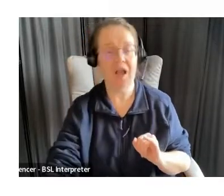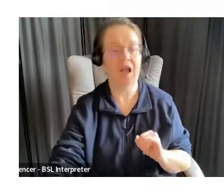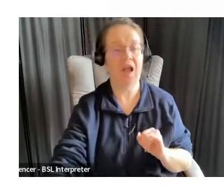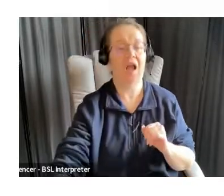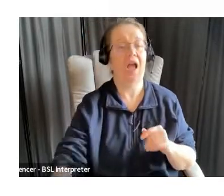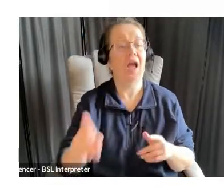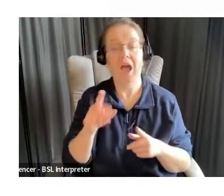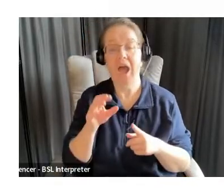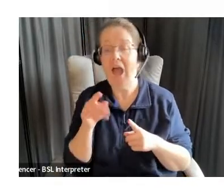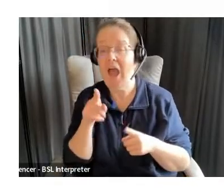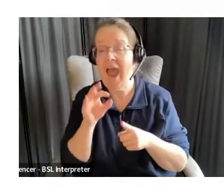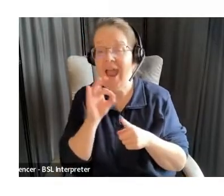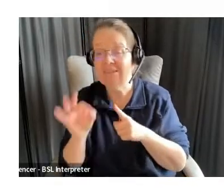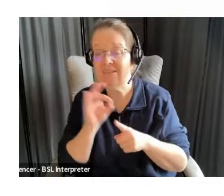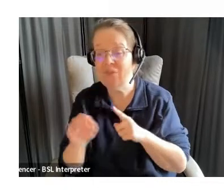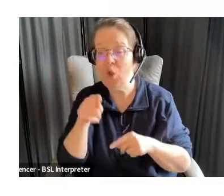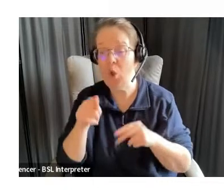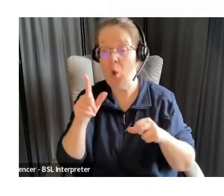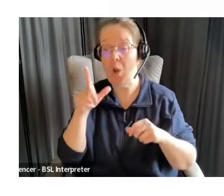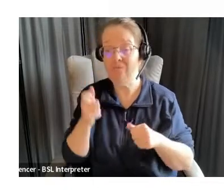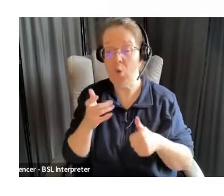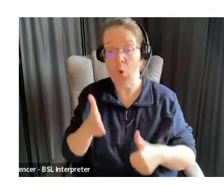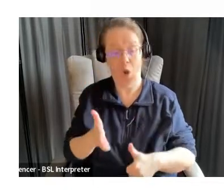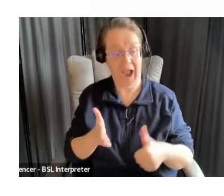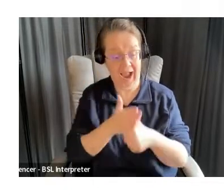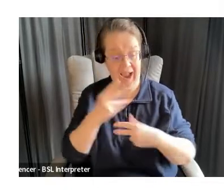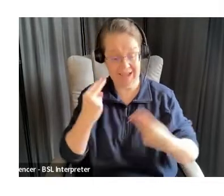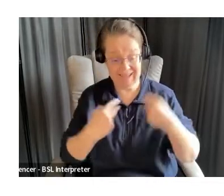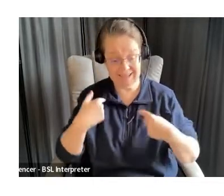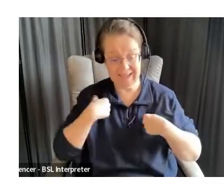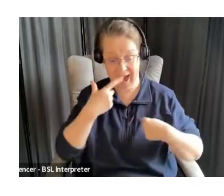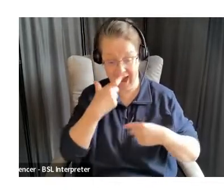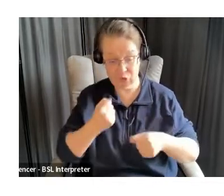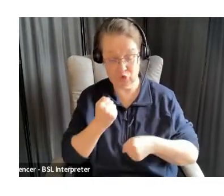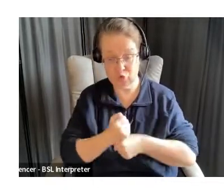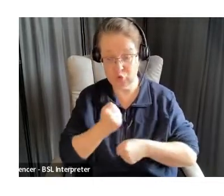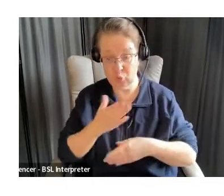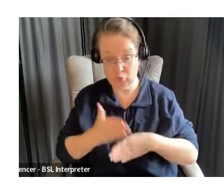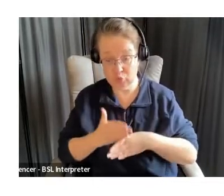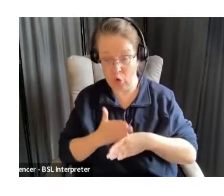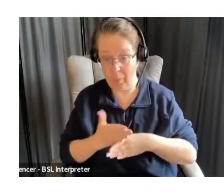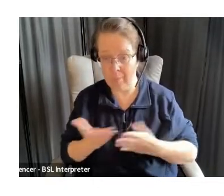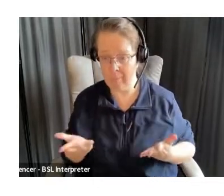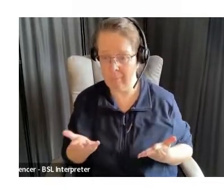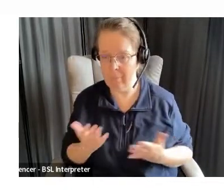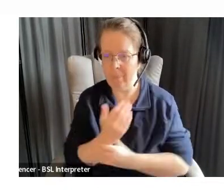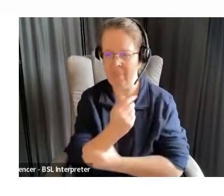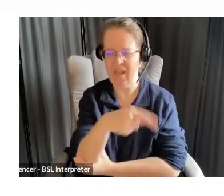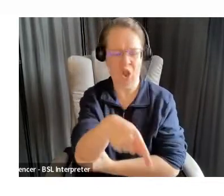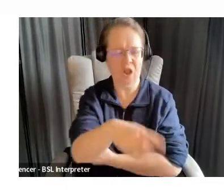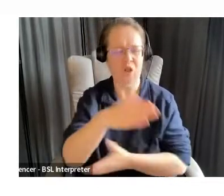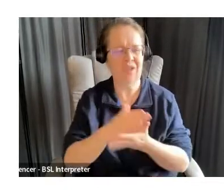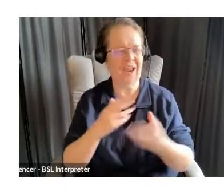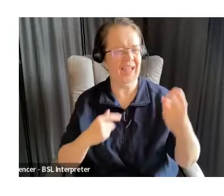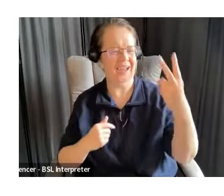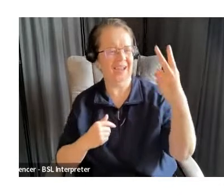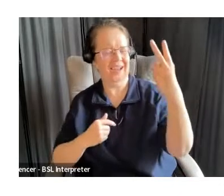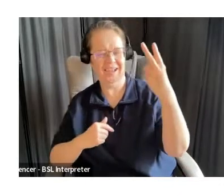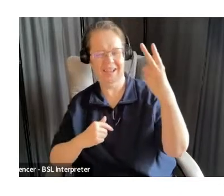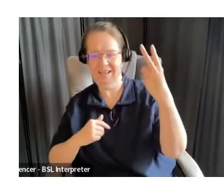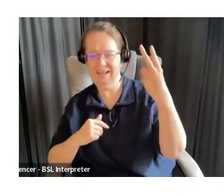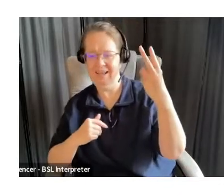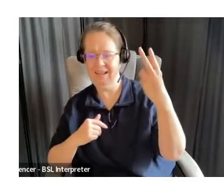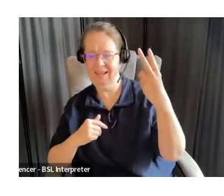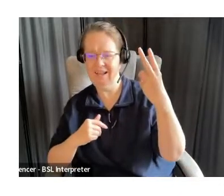designed to assess whether you can actually do the job, rather than they're an exercise designed to, or